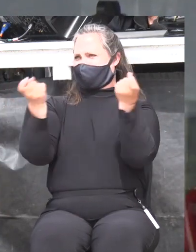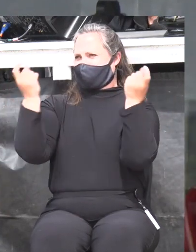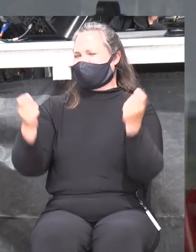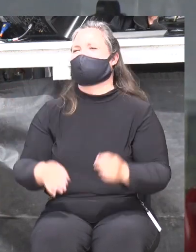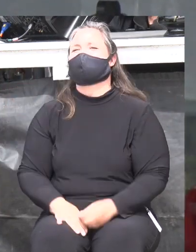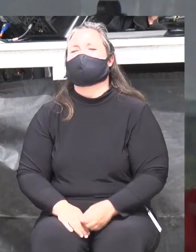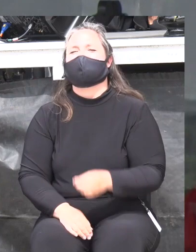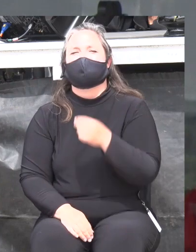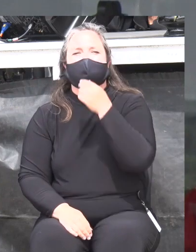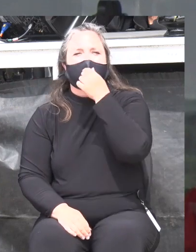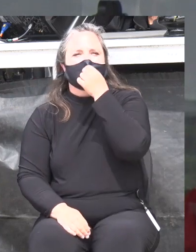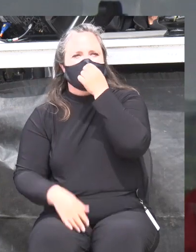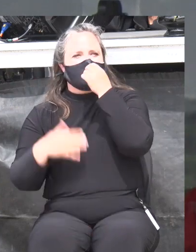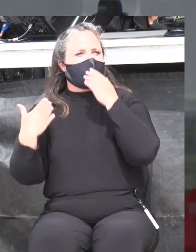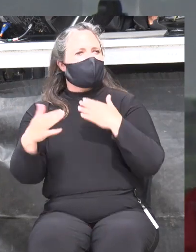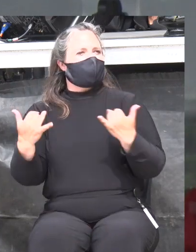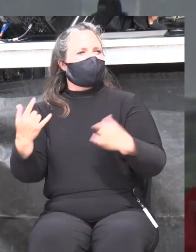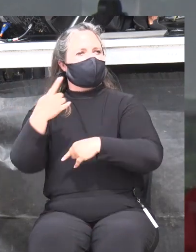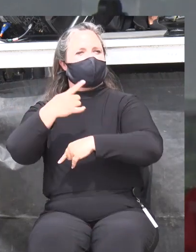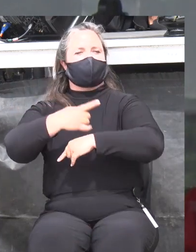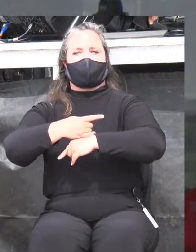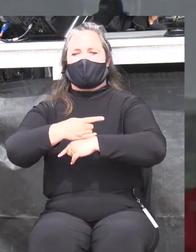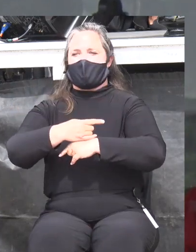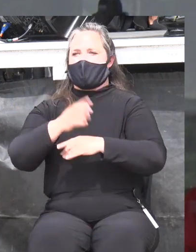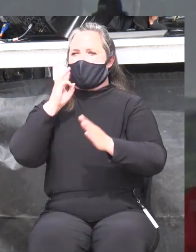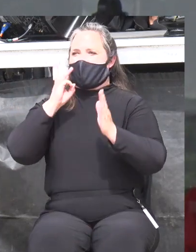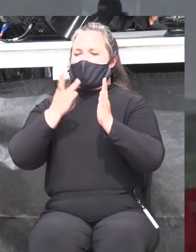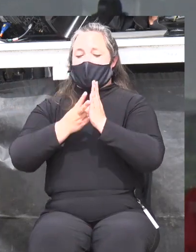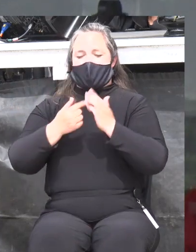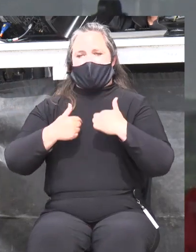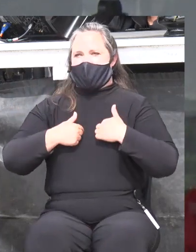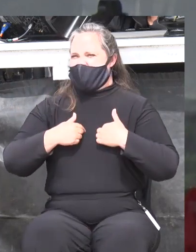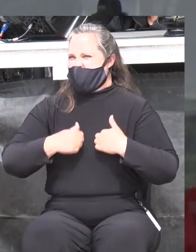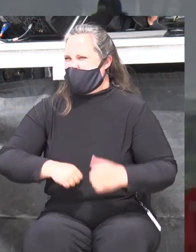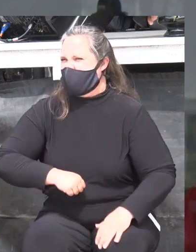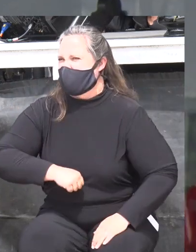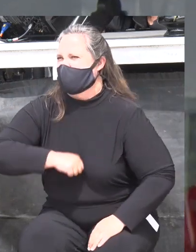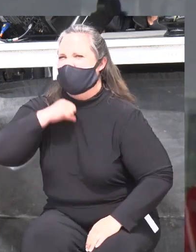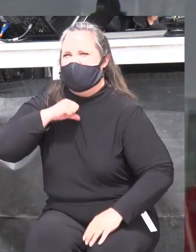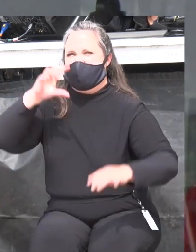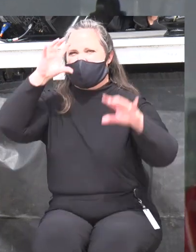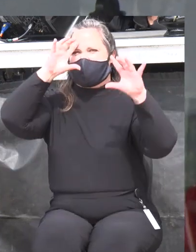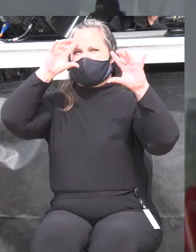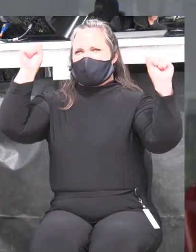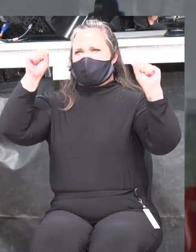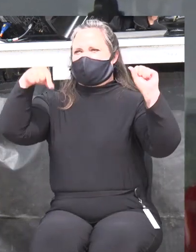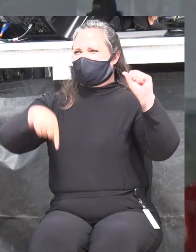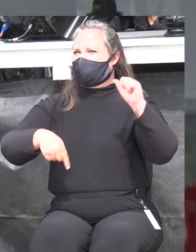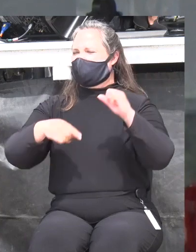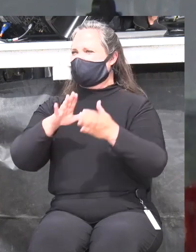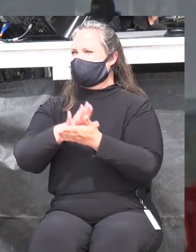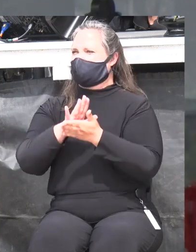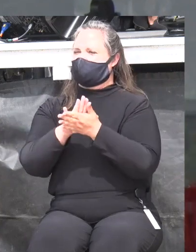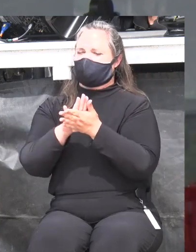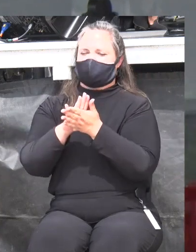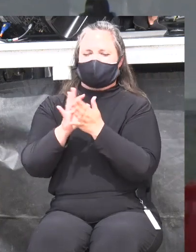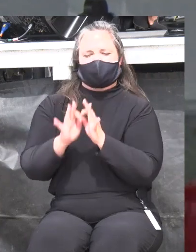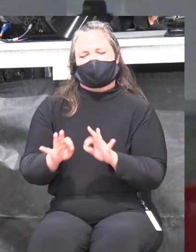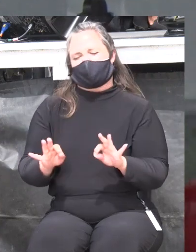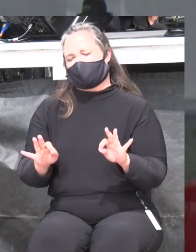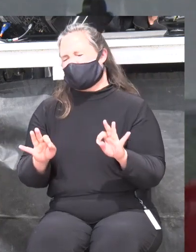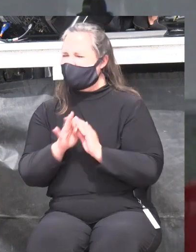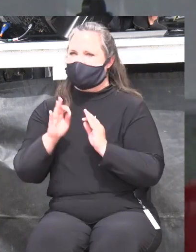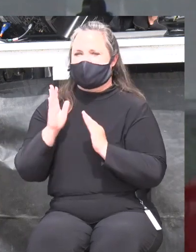What a moment to behold. As the proud president of one of the most important institutions in the country, and a fellow